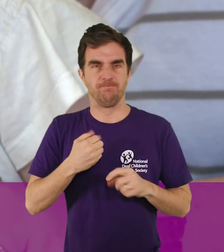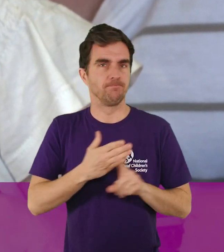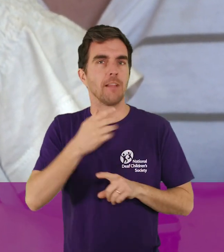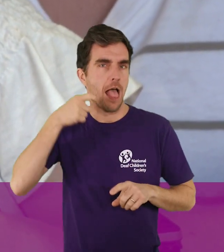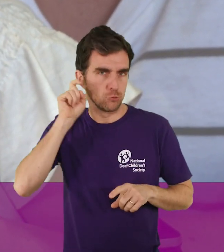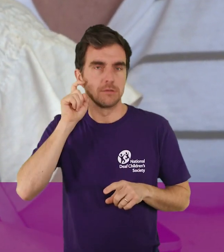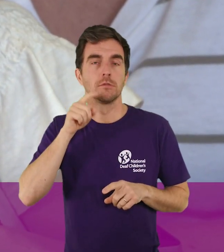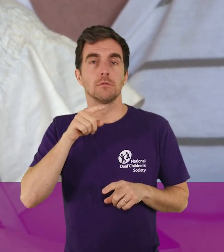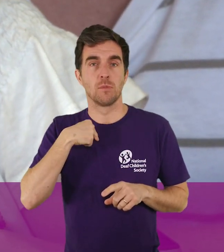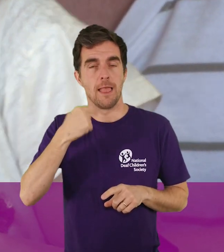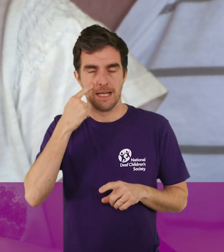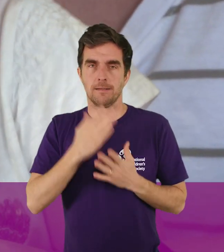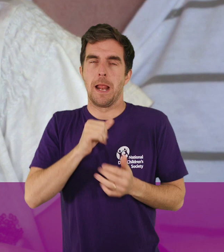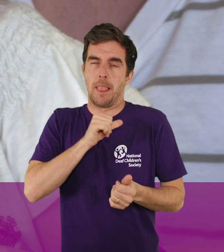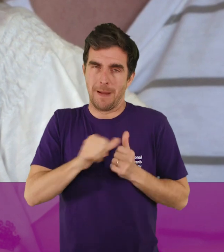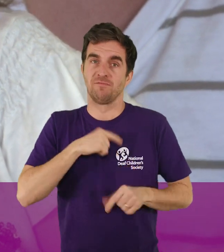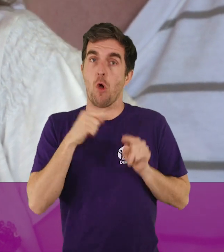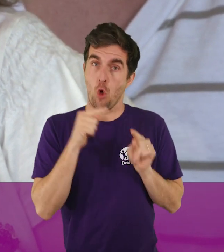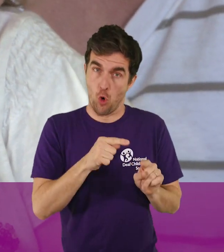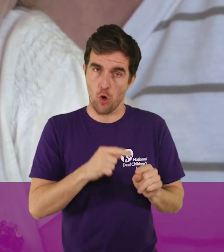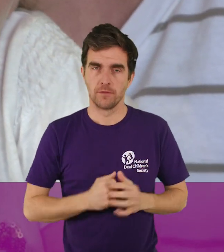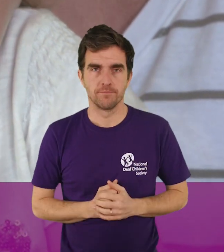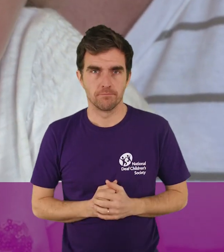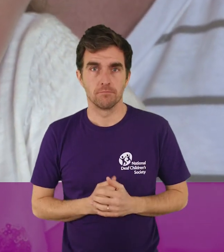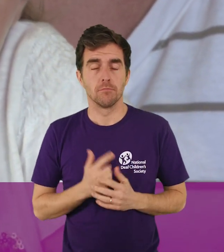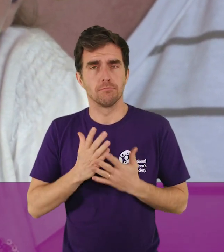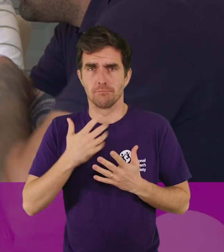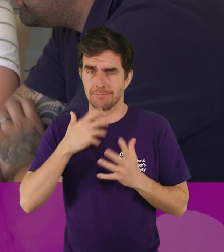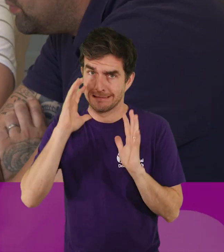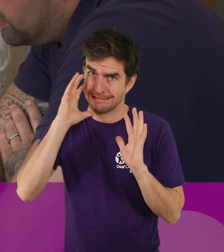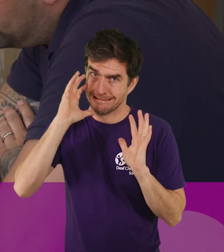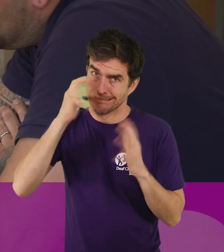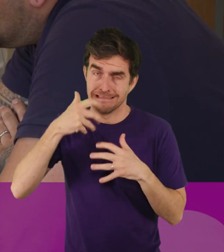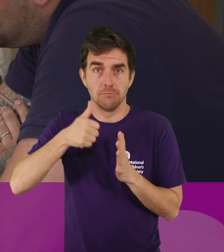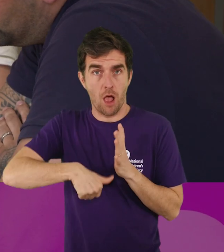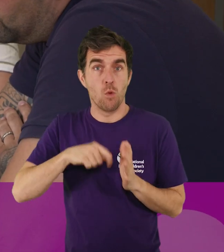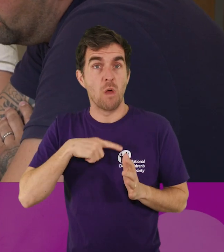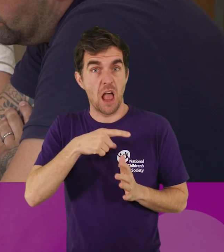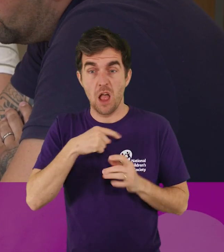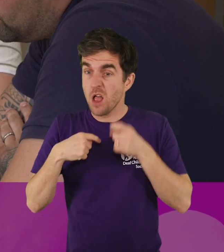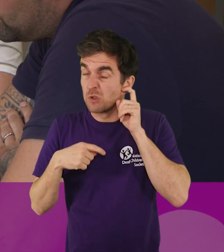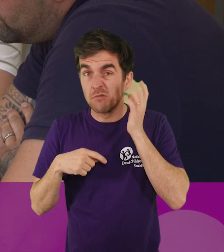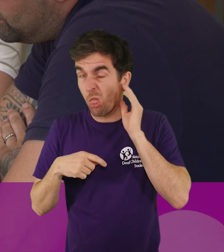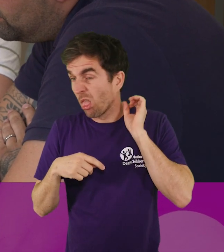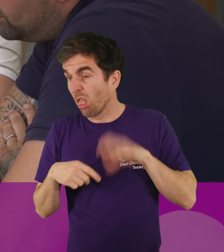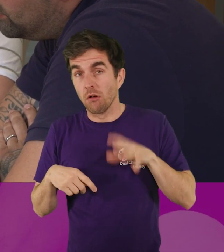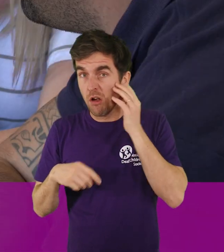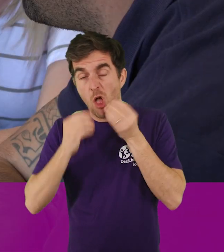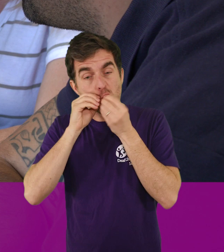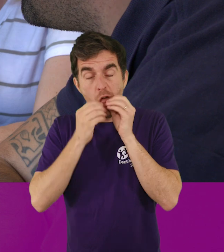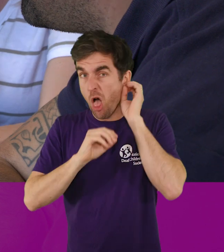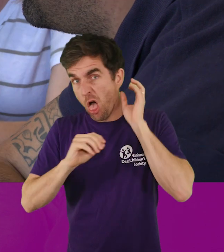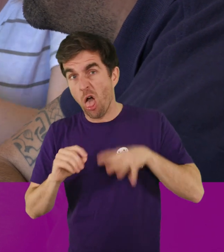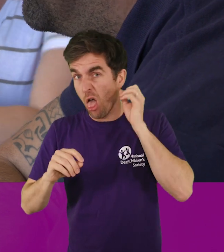that she struggles with was the decision we decided was best for Bethany. I was really, really concerned at the beginning. Bethany wasn't wearing